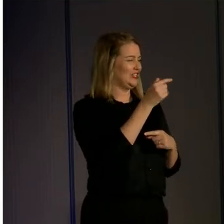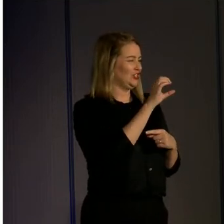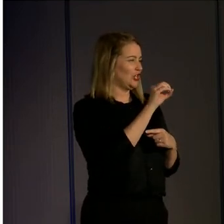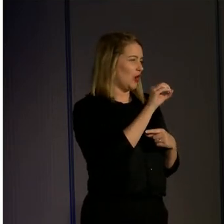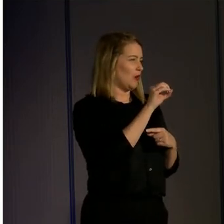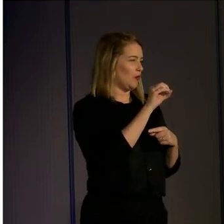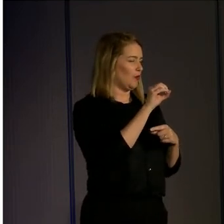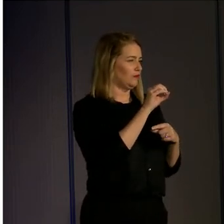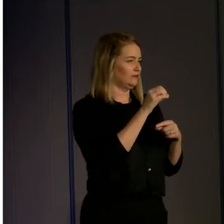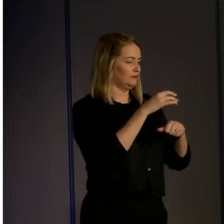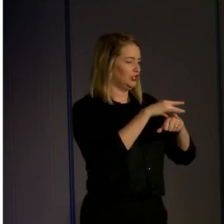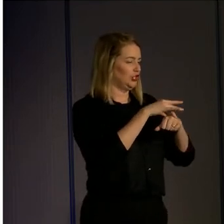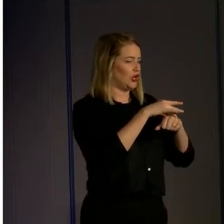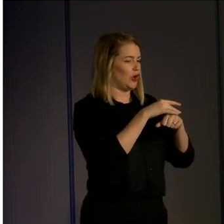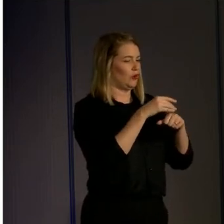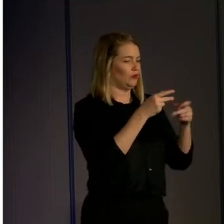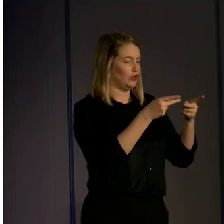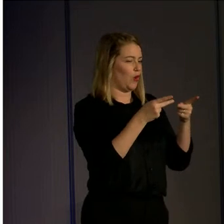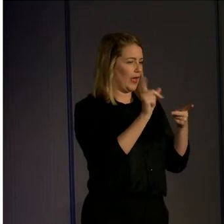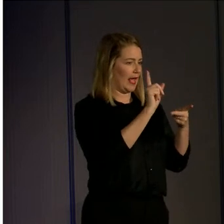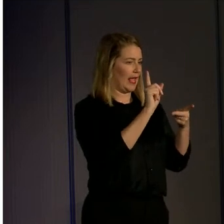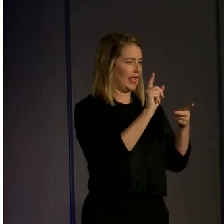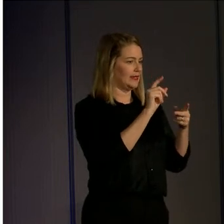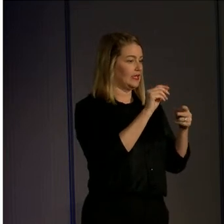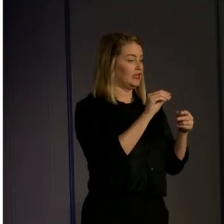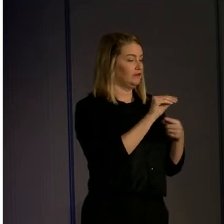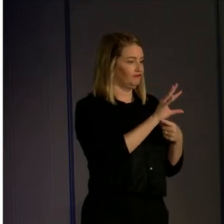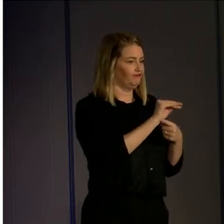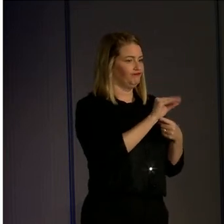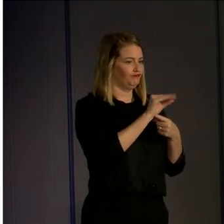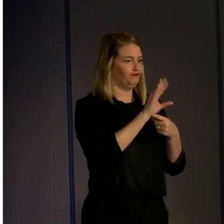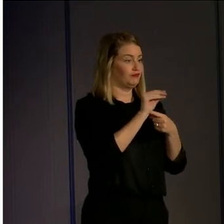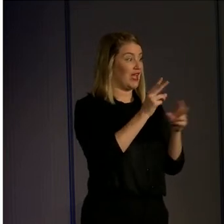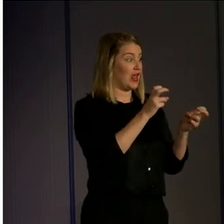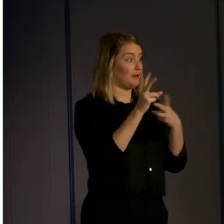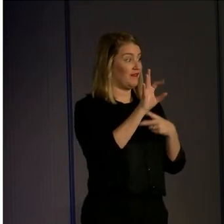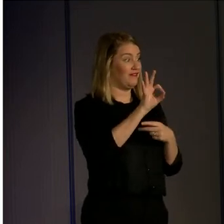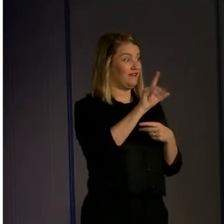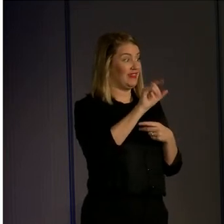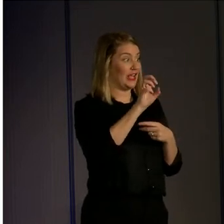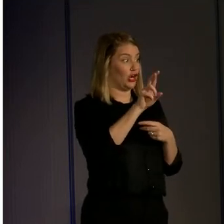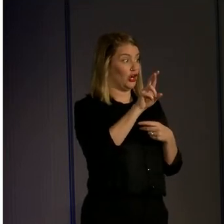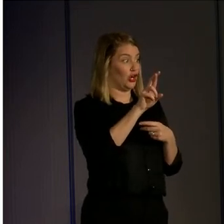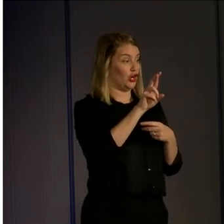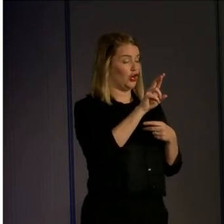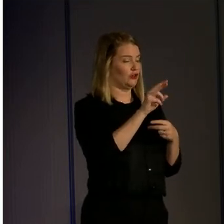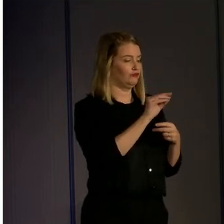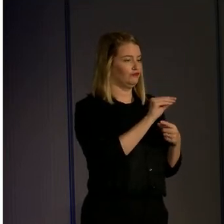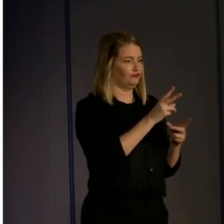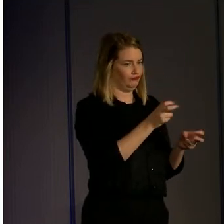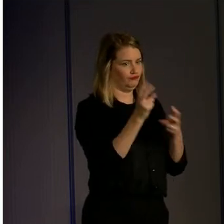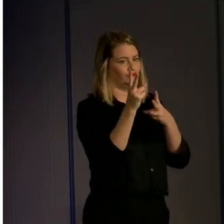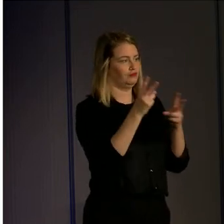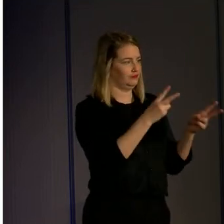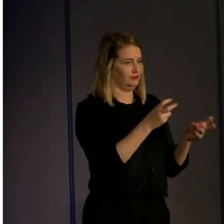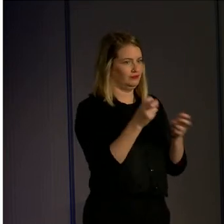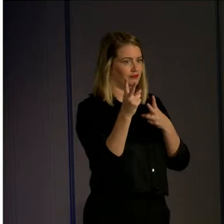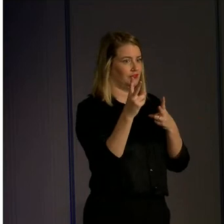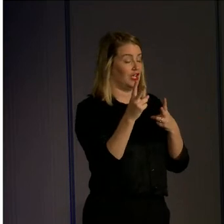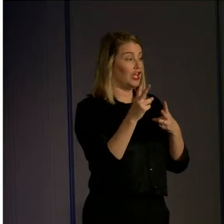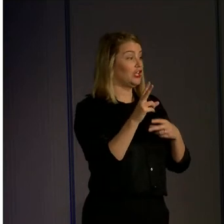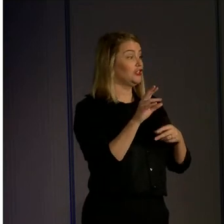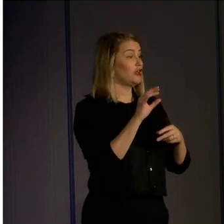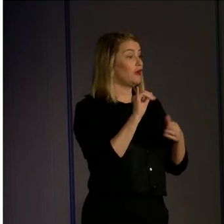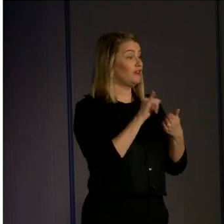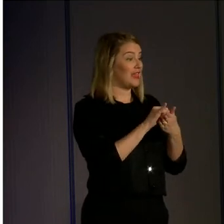picture, and it would upload it to Flickr. And we took that camera, we built a custom little satchel, and we attached it to Lucy